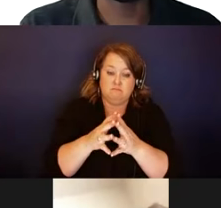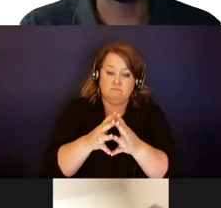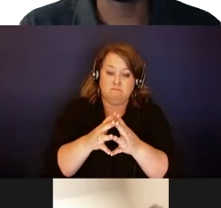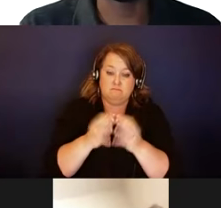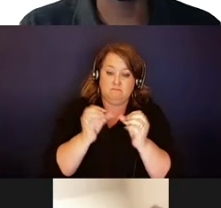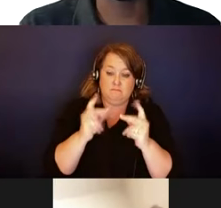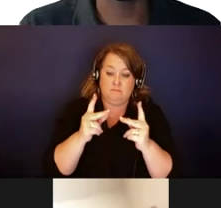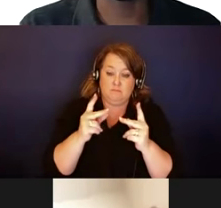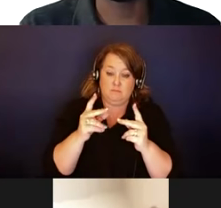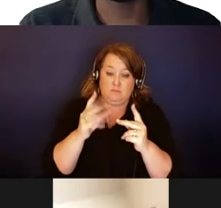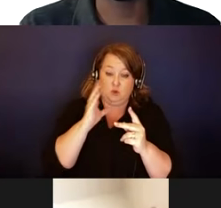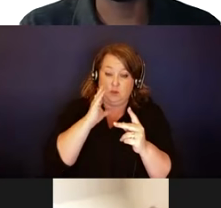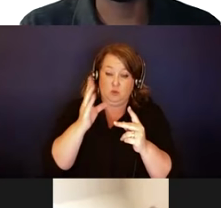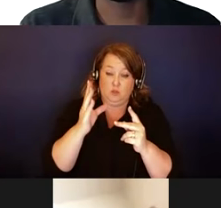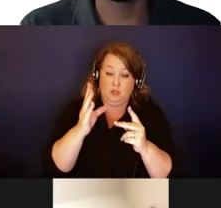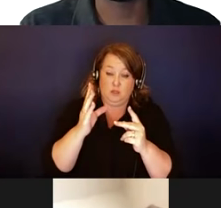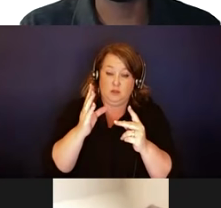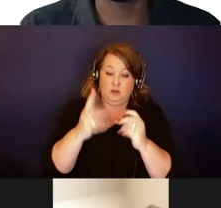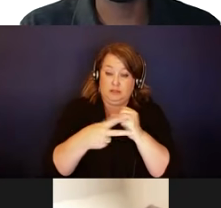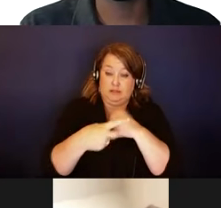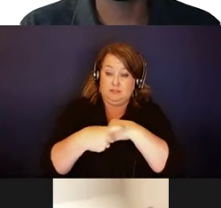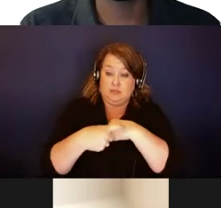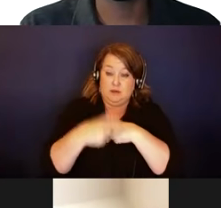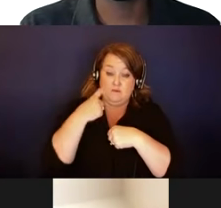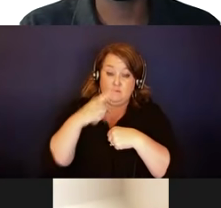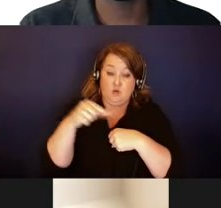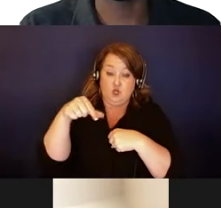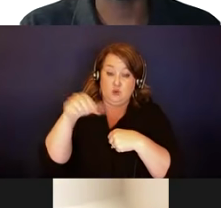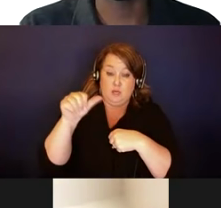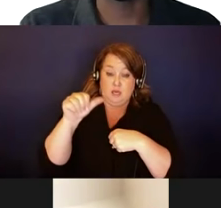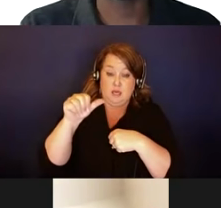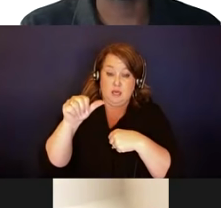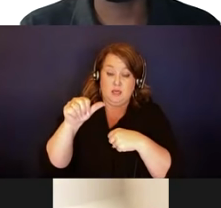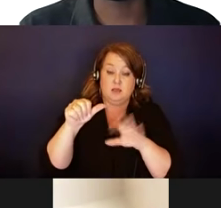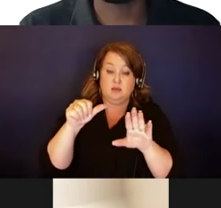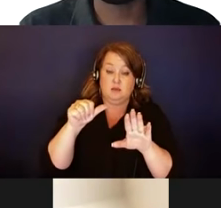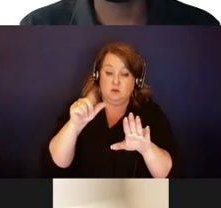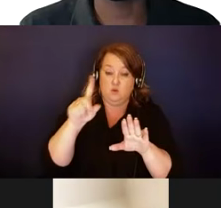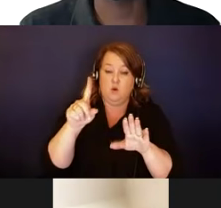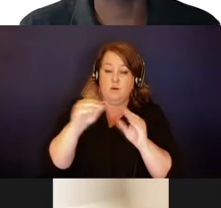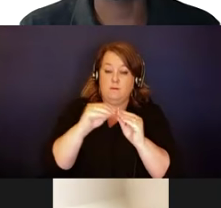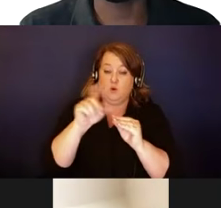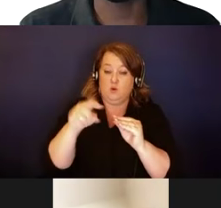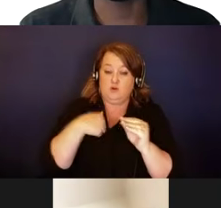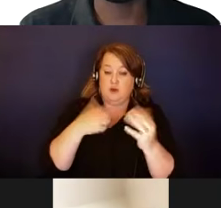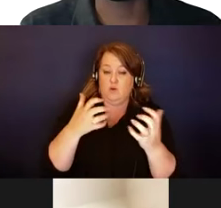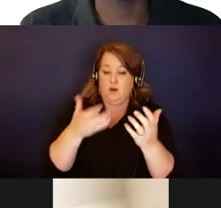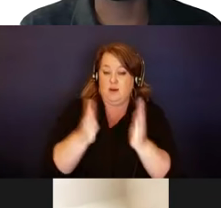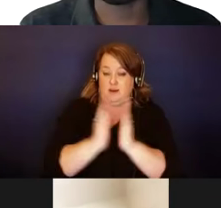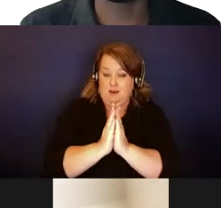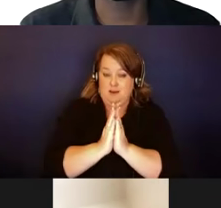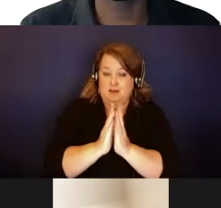skip ahead to one question just to save time for the Q&A? So there is one last question I want to ask